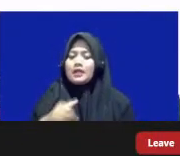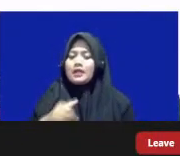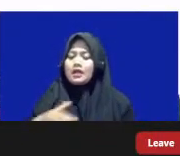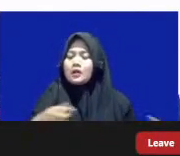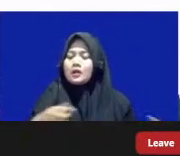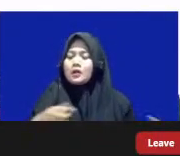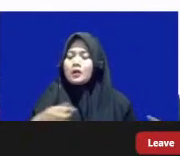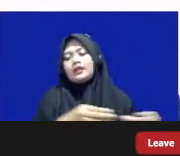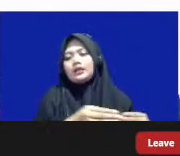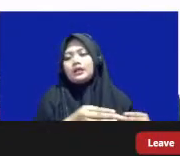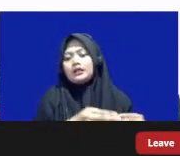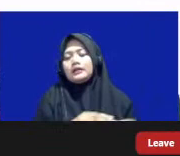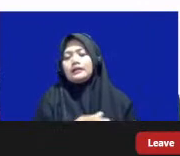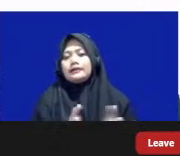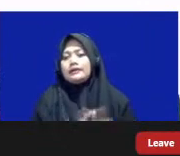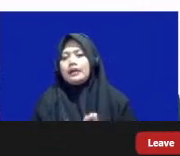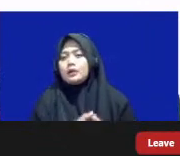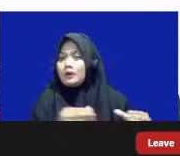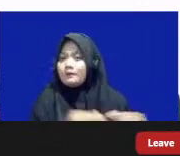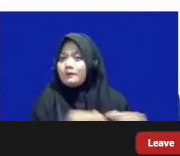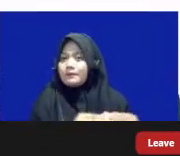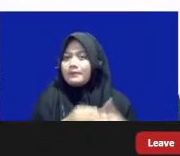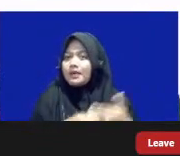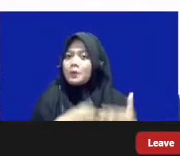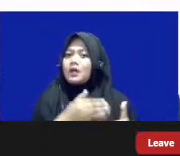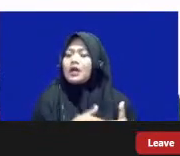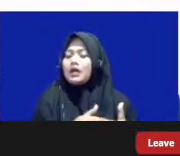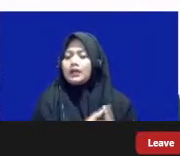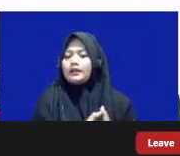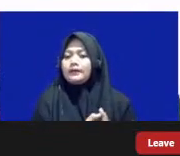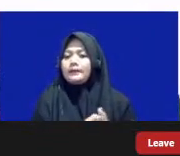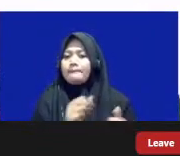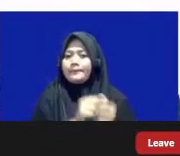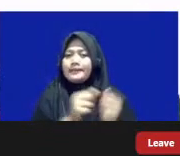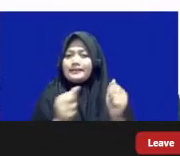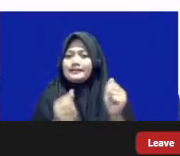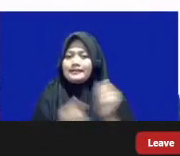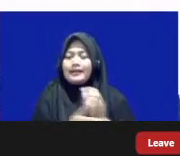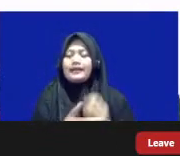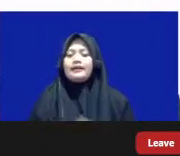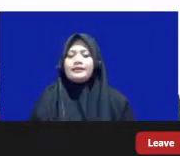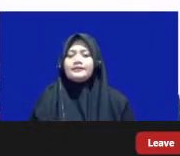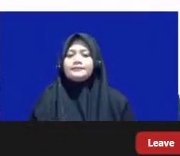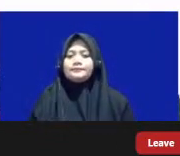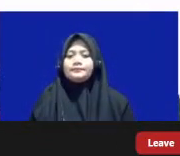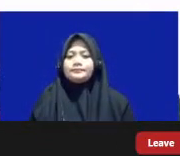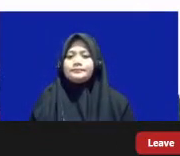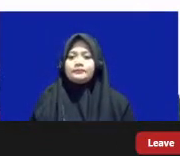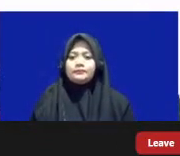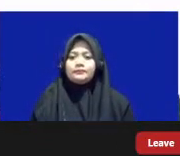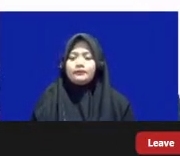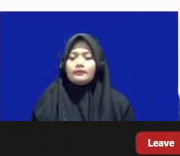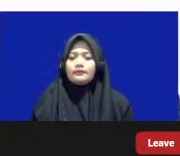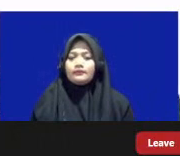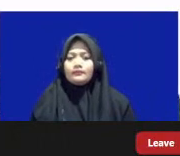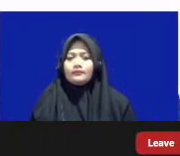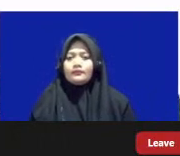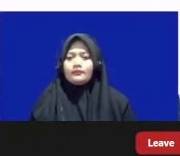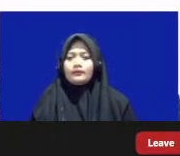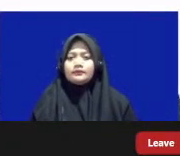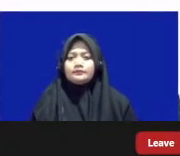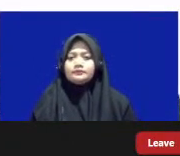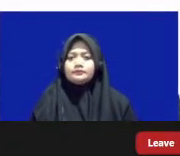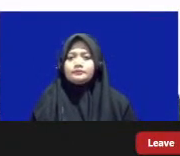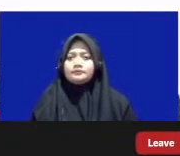is extended to the ward level as well. So Upazila district, Upazila union and ward level, Bangladesh